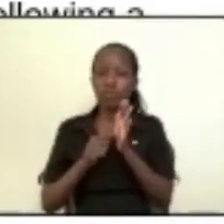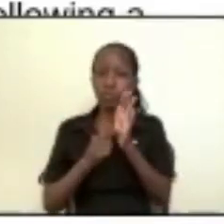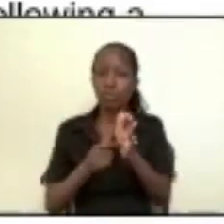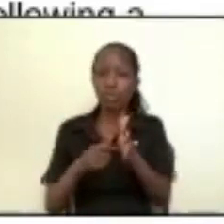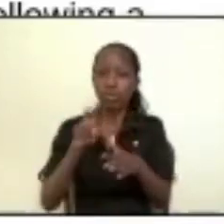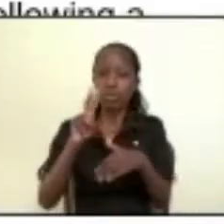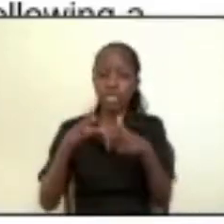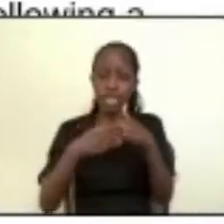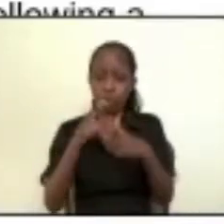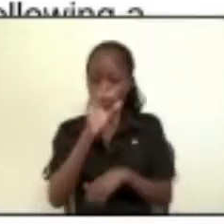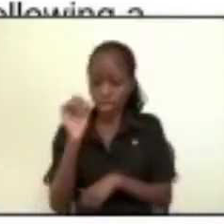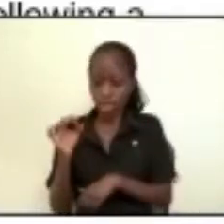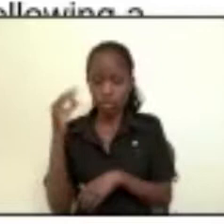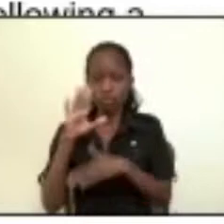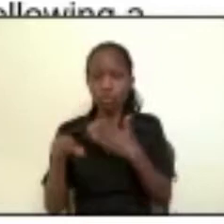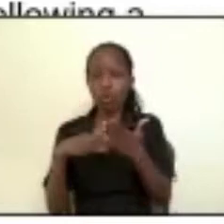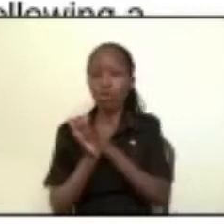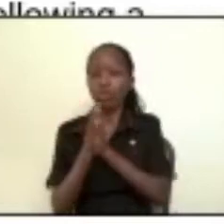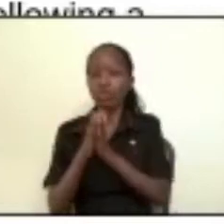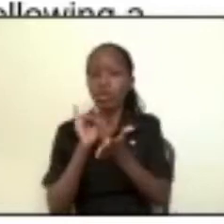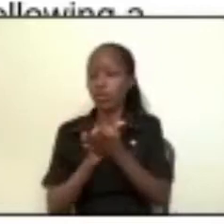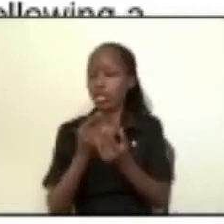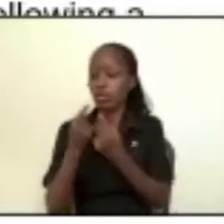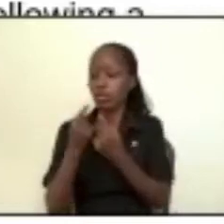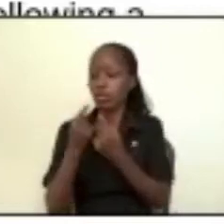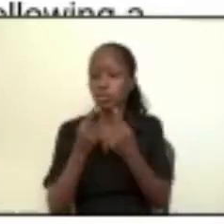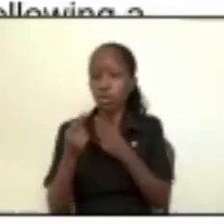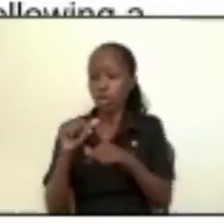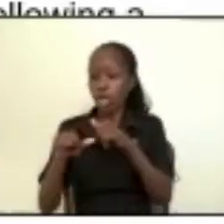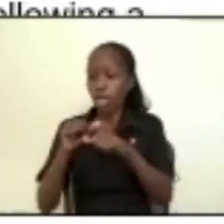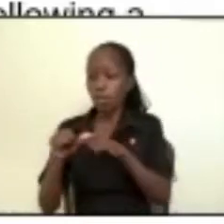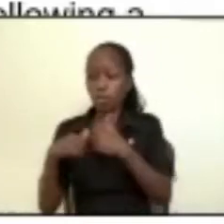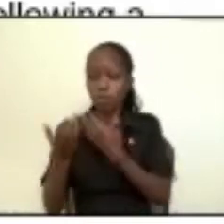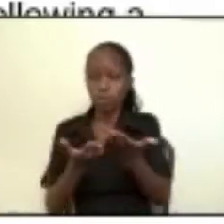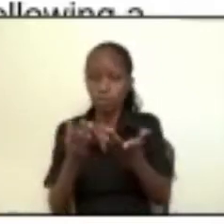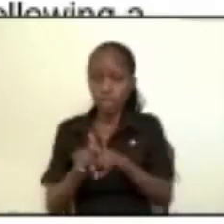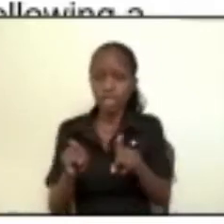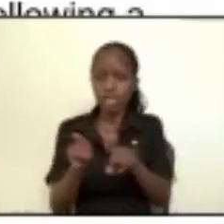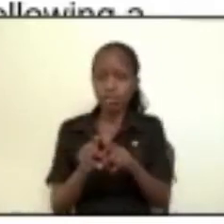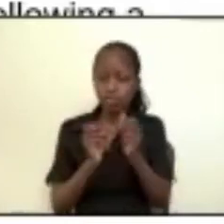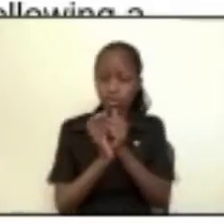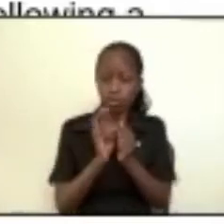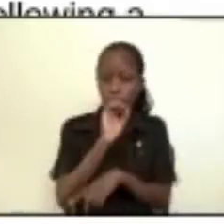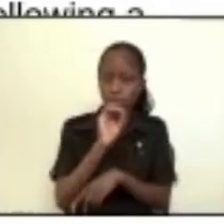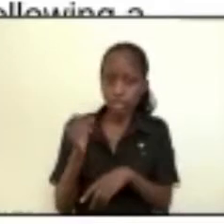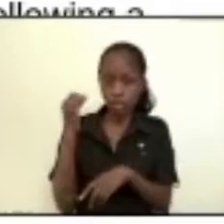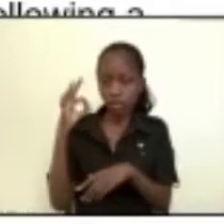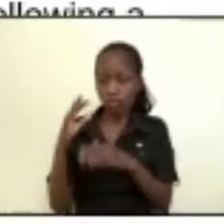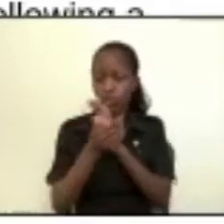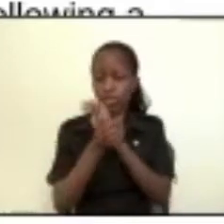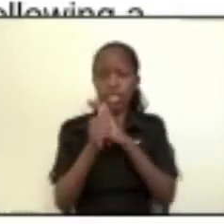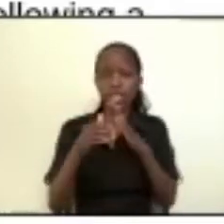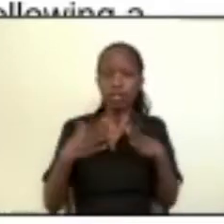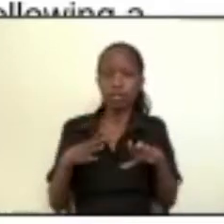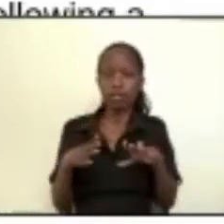29% of all stories that were told on subjects to do with business, and only 12% of the experts or sources